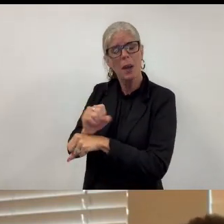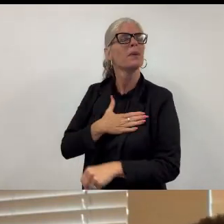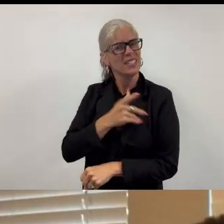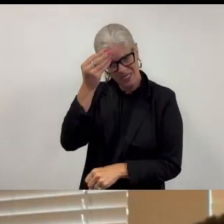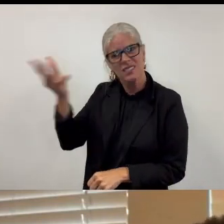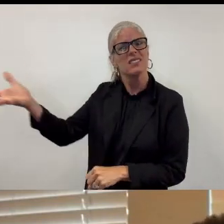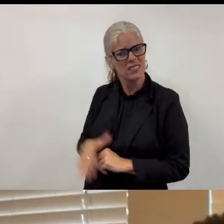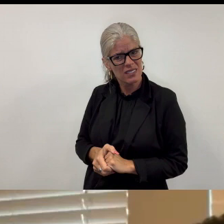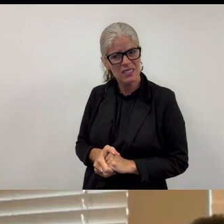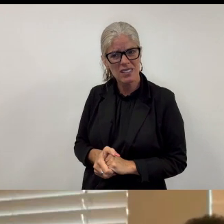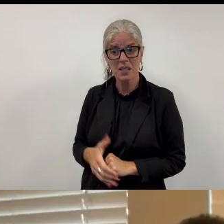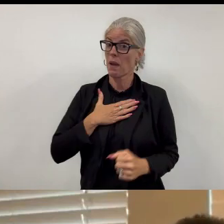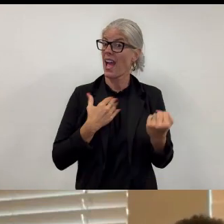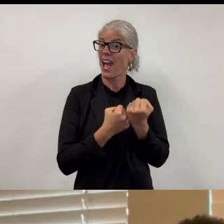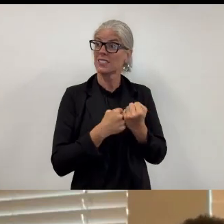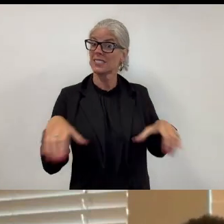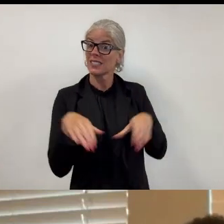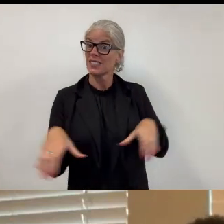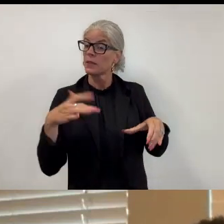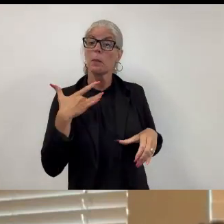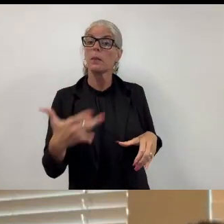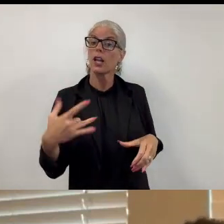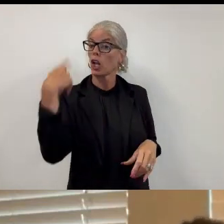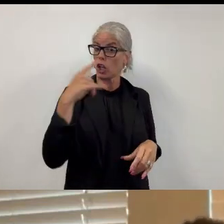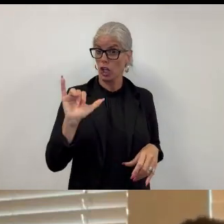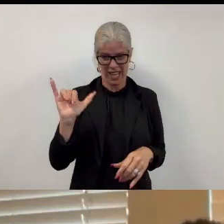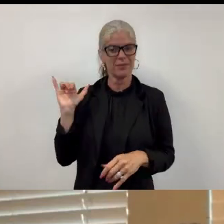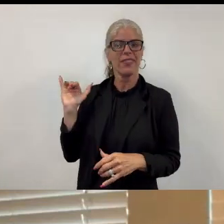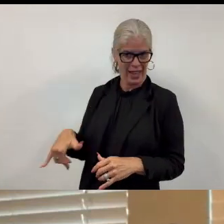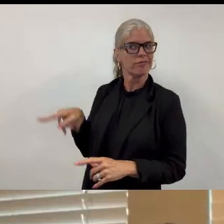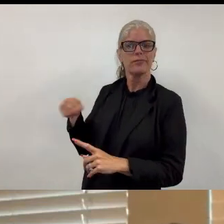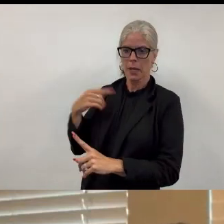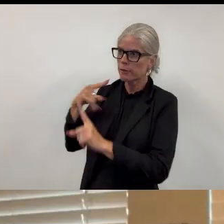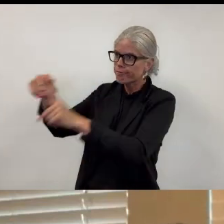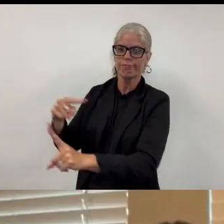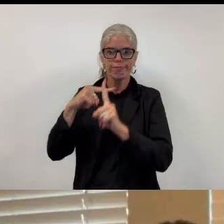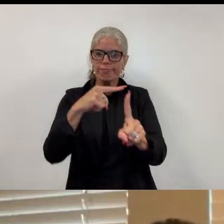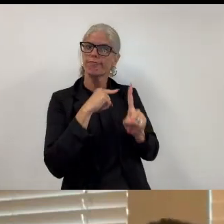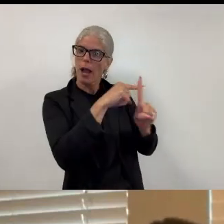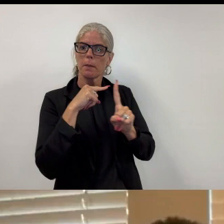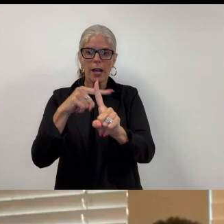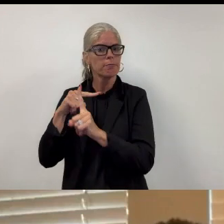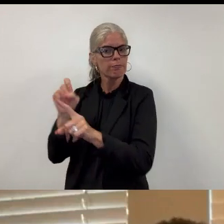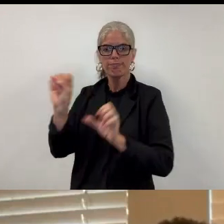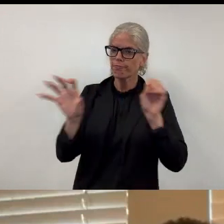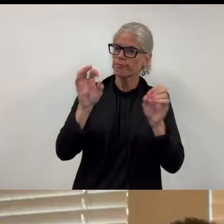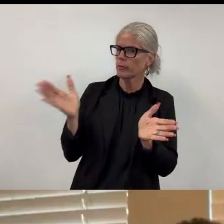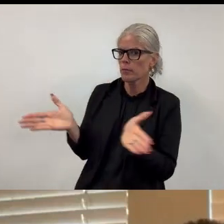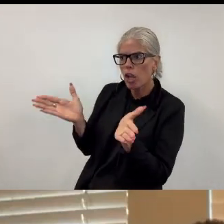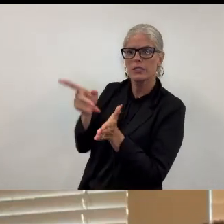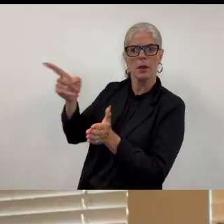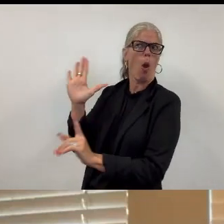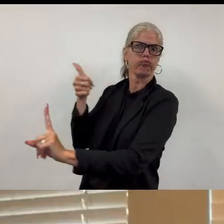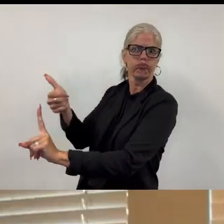people when they're doing a really, really great job. So my advocacy work oftentimes looks exactly like that, of a positive